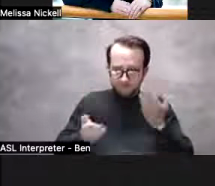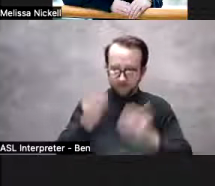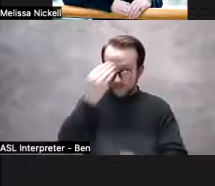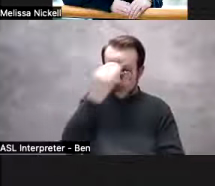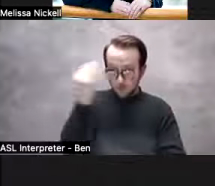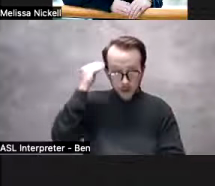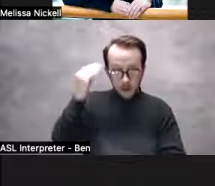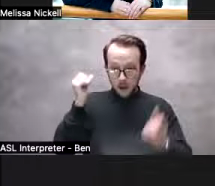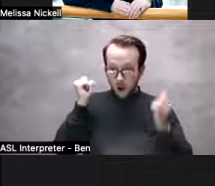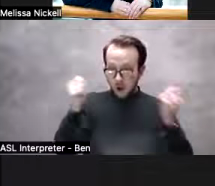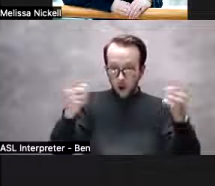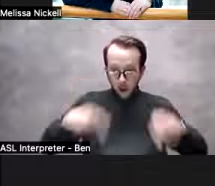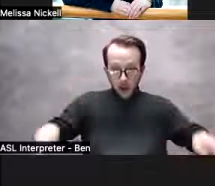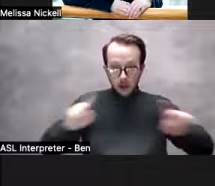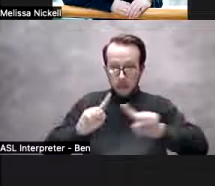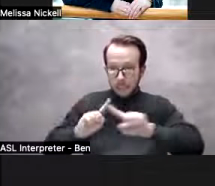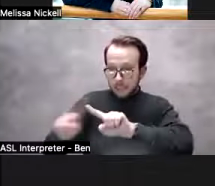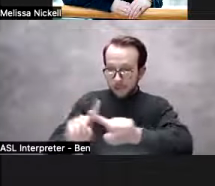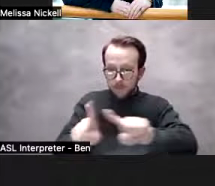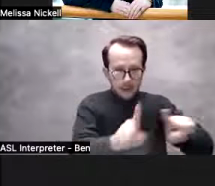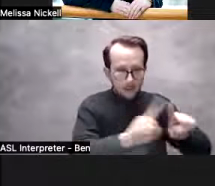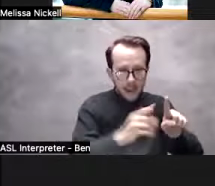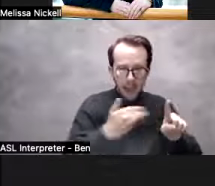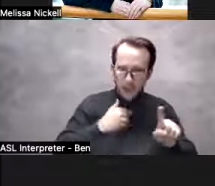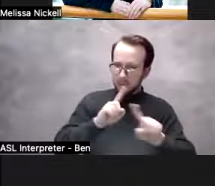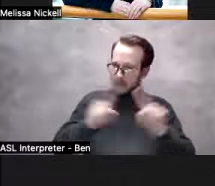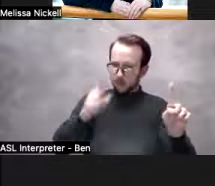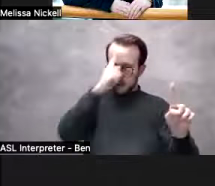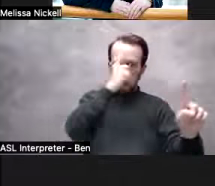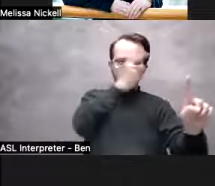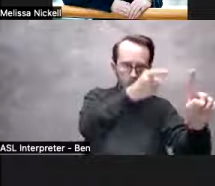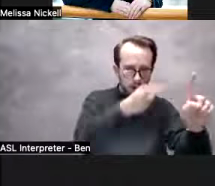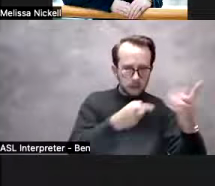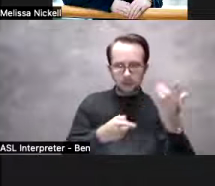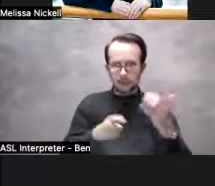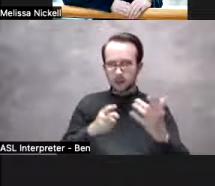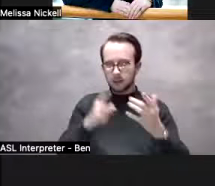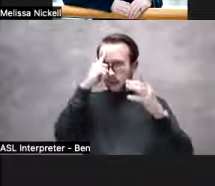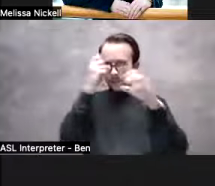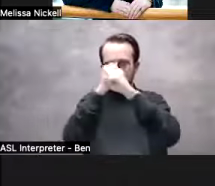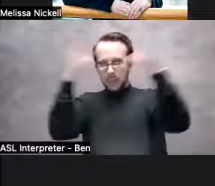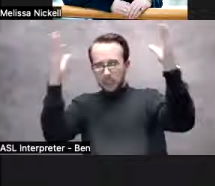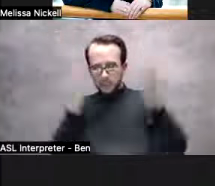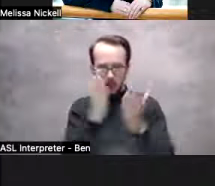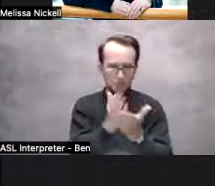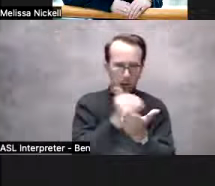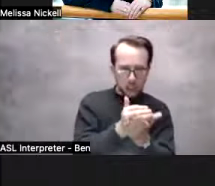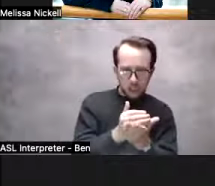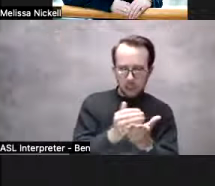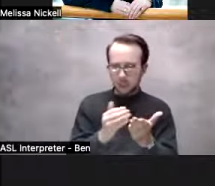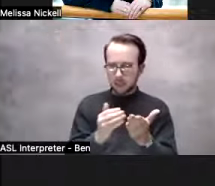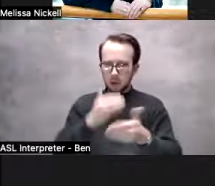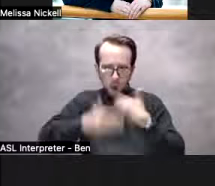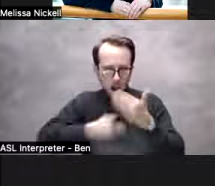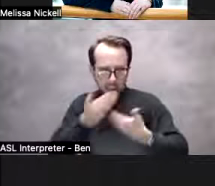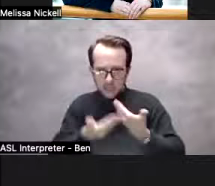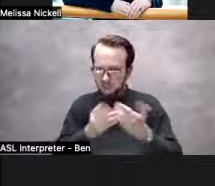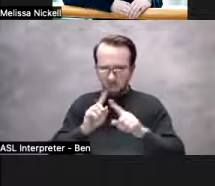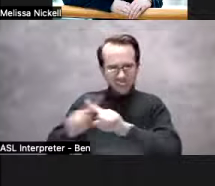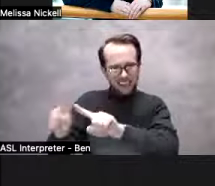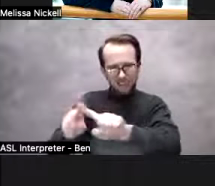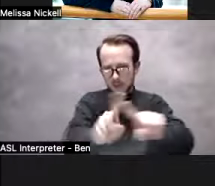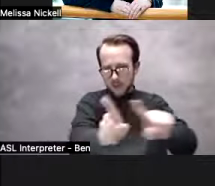and centers at NIH, they have different missions and priorities, they have different budgets, they have different ways to decide how they're going to fund grants. So you really